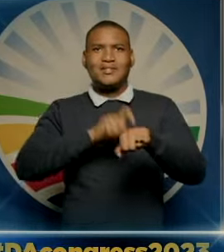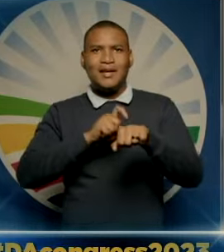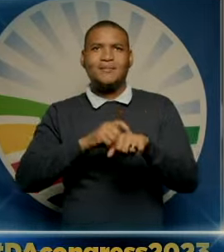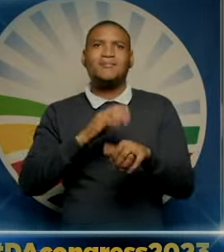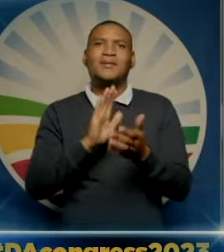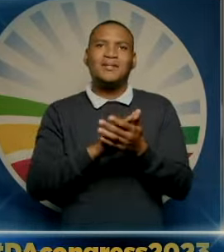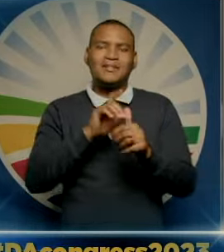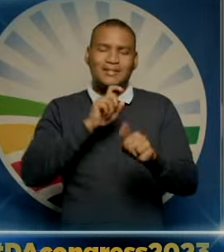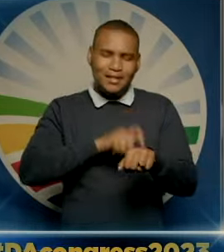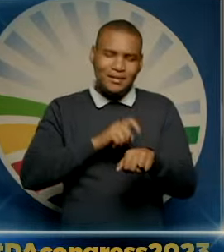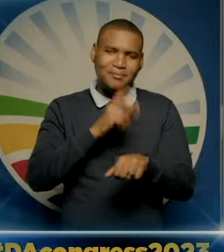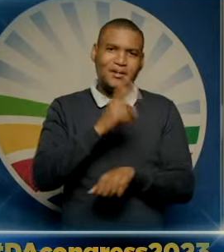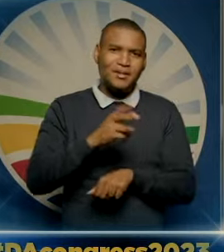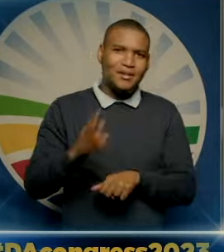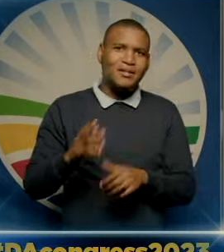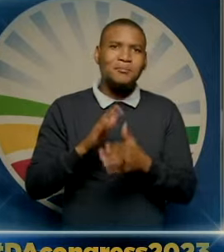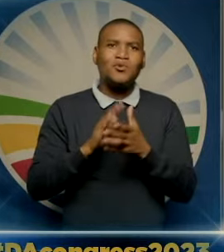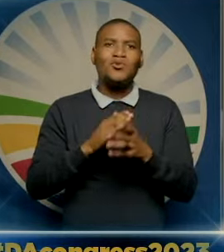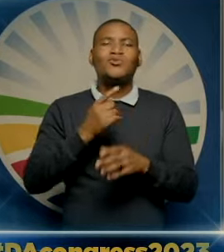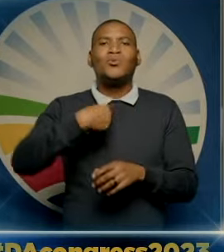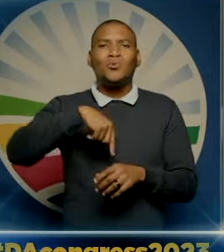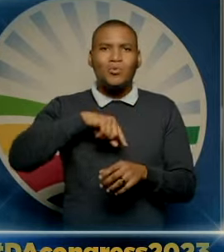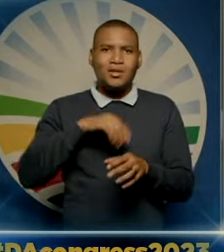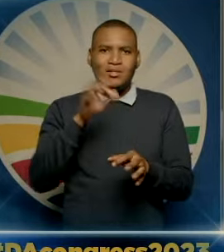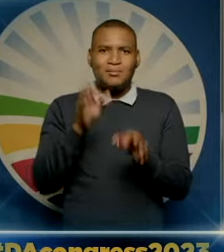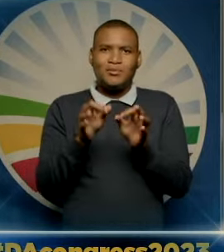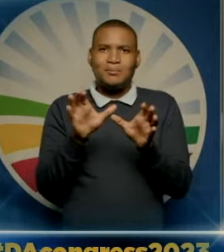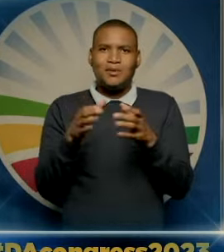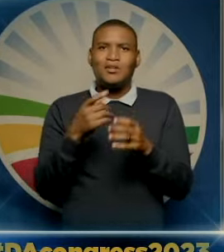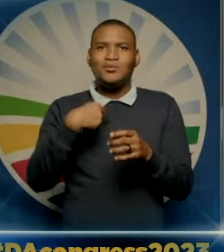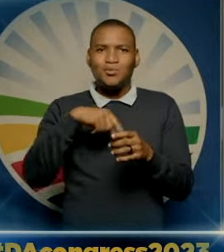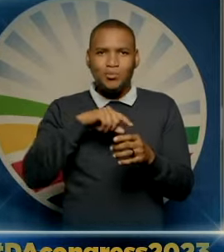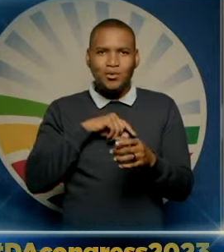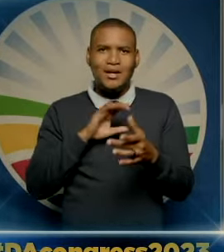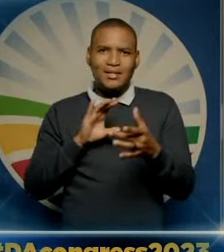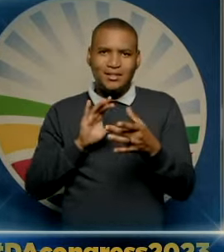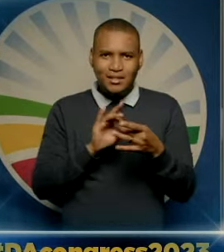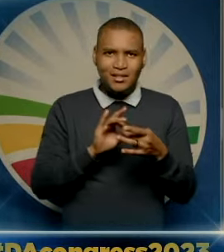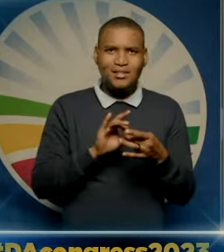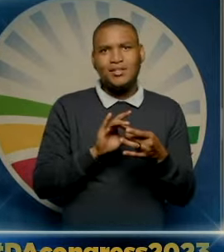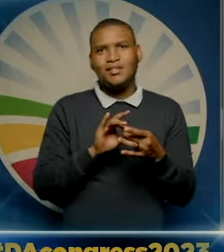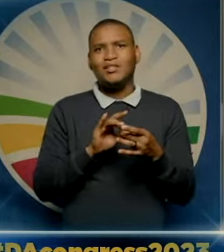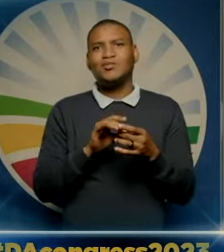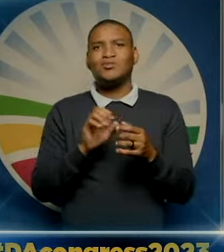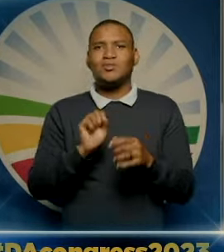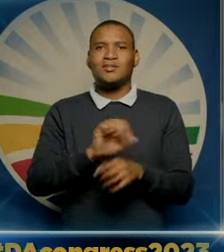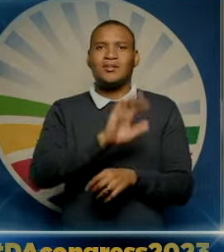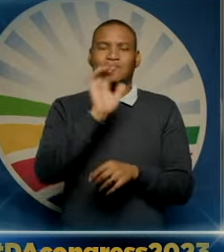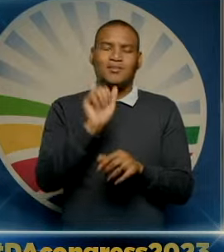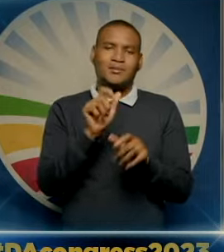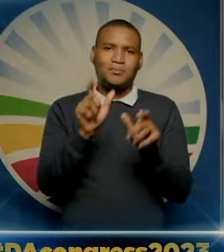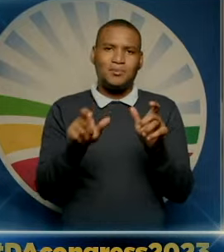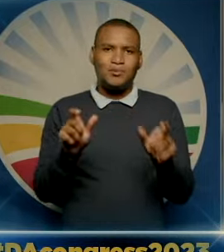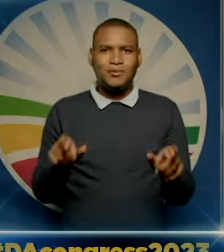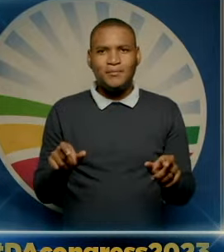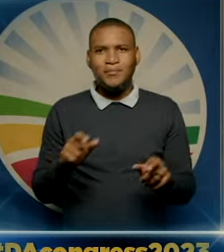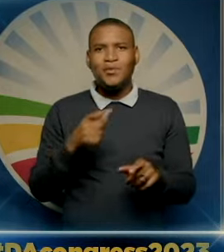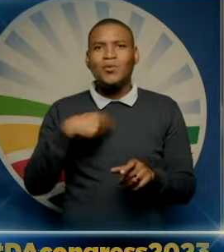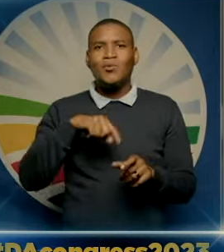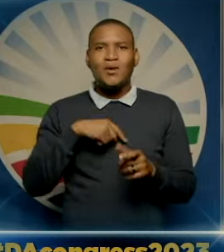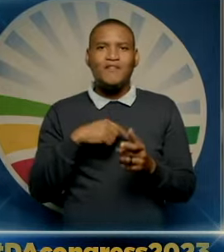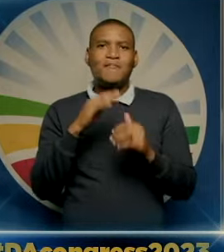time again. Because we as a party are dedicated and committed to the South African people. We have